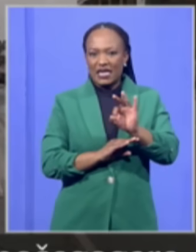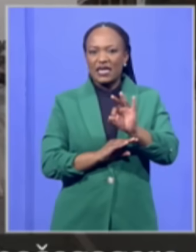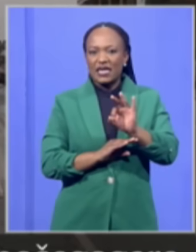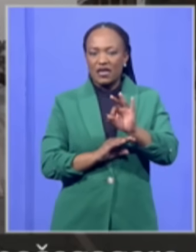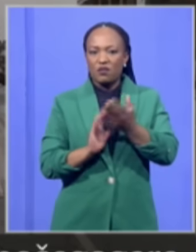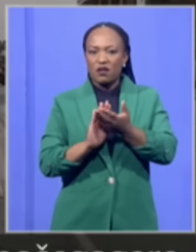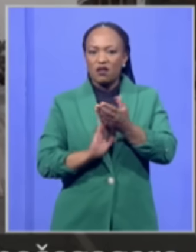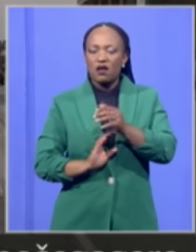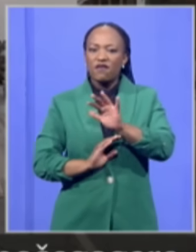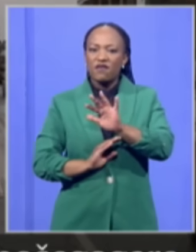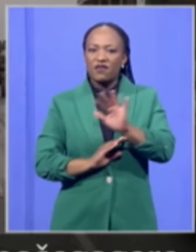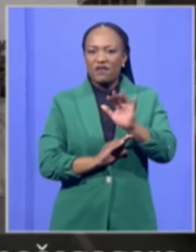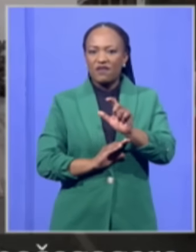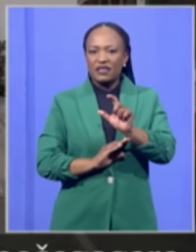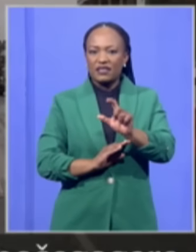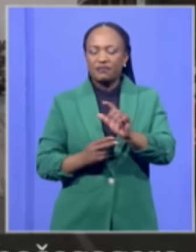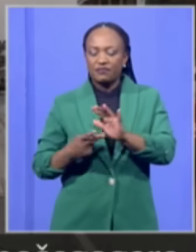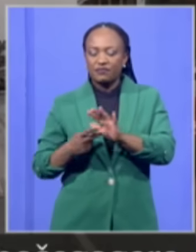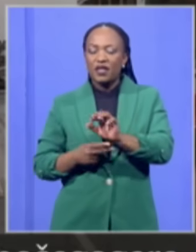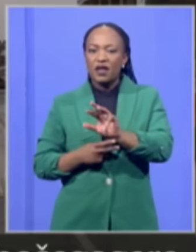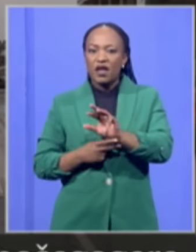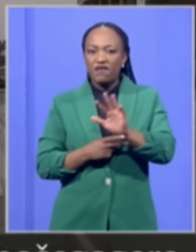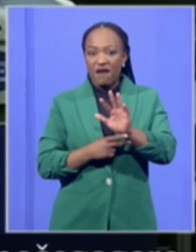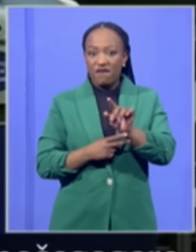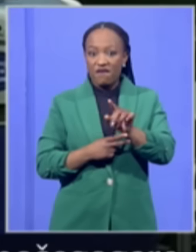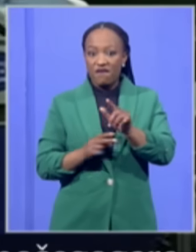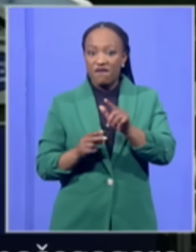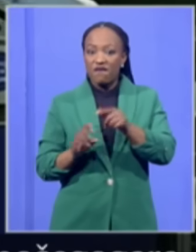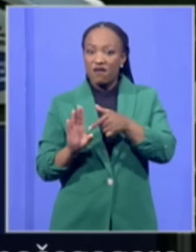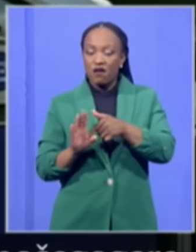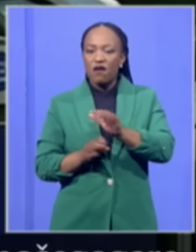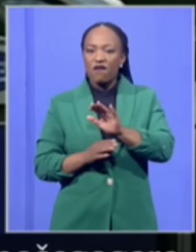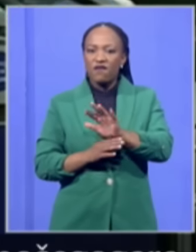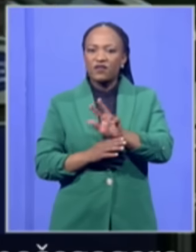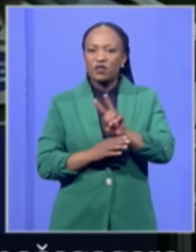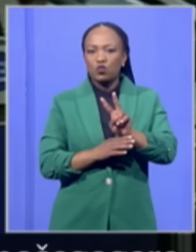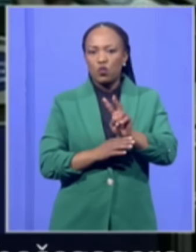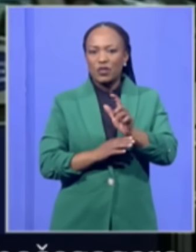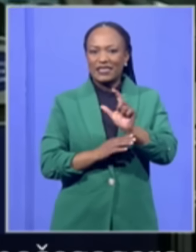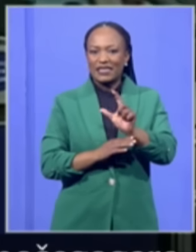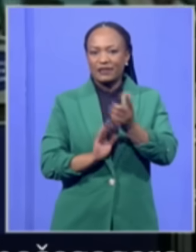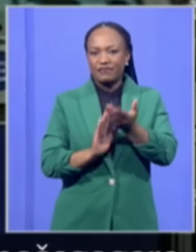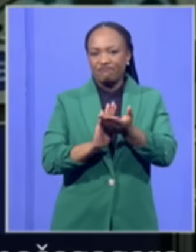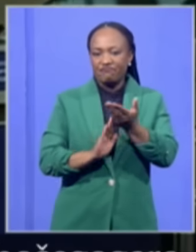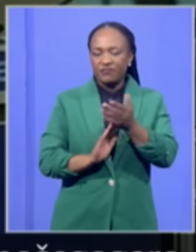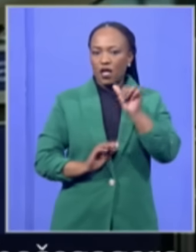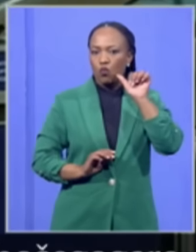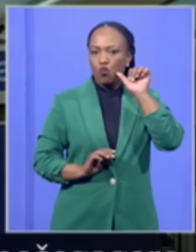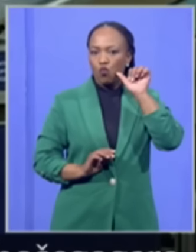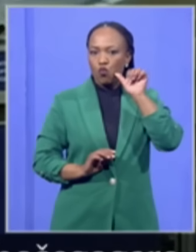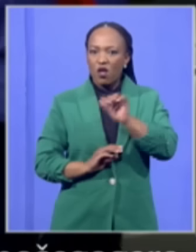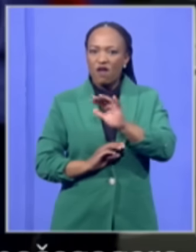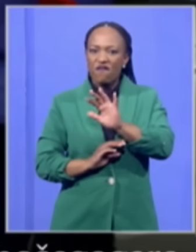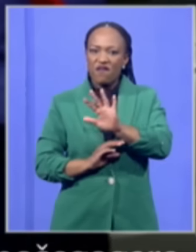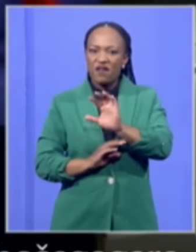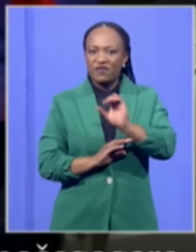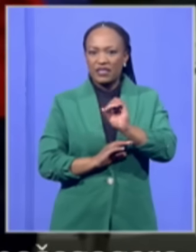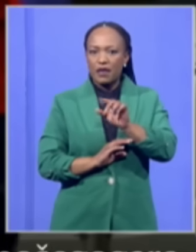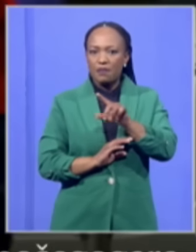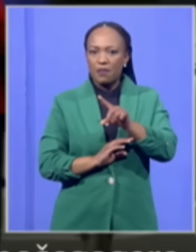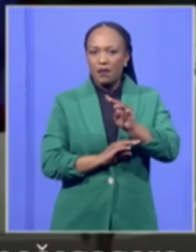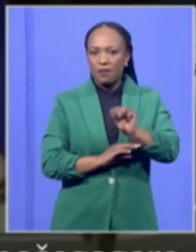tše 55 mole ya 95 octane ya go oketswa ka disente tše 52 diesel ya 50 ppm ya